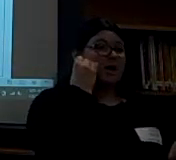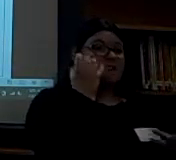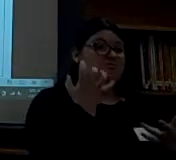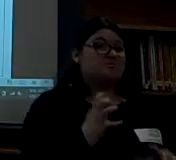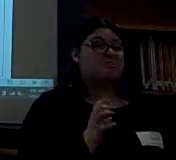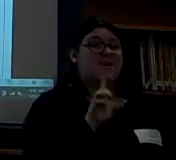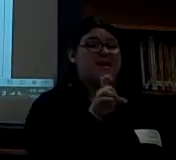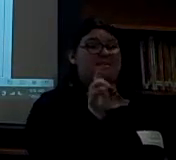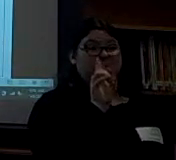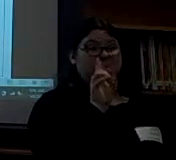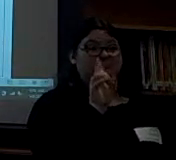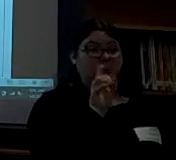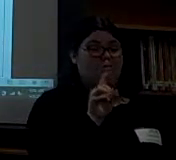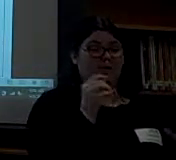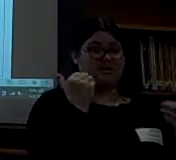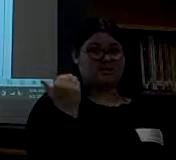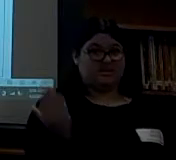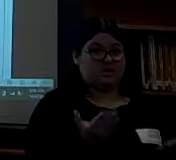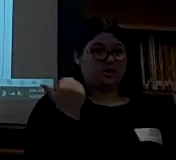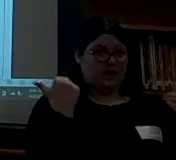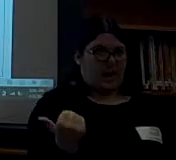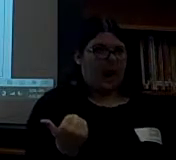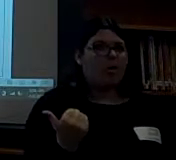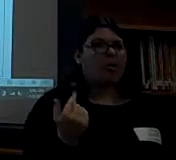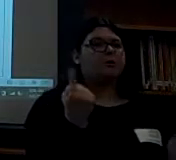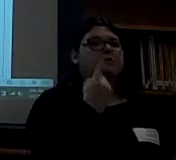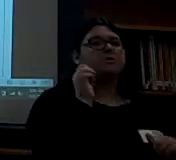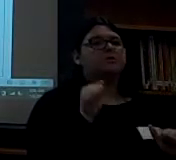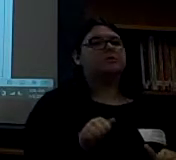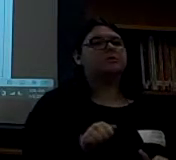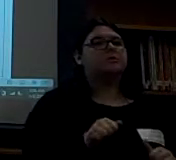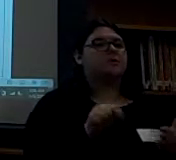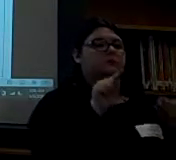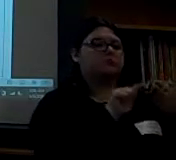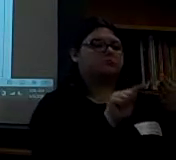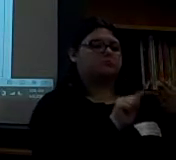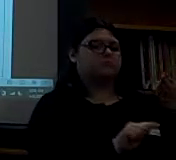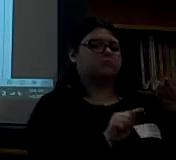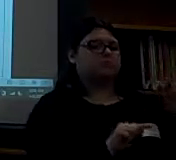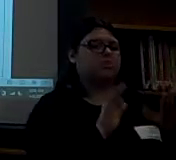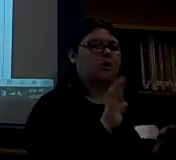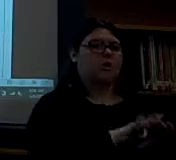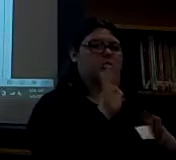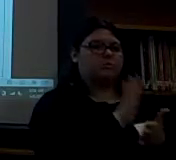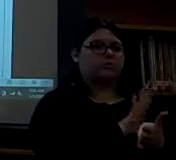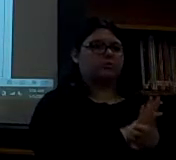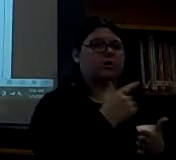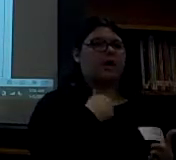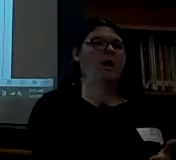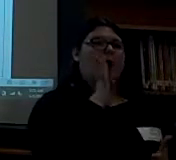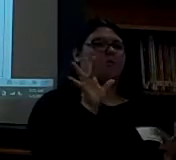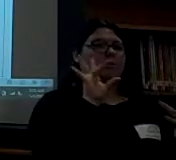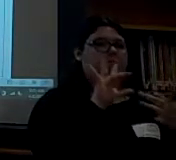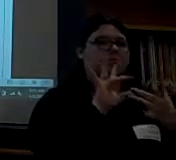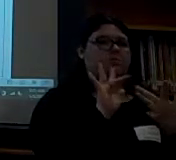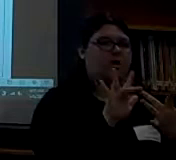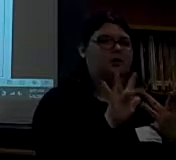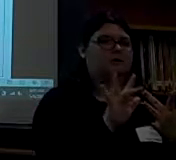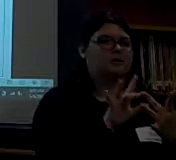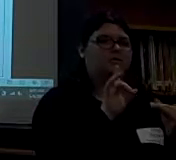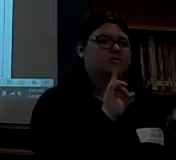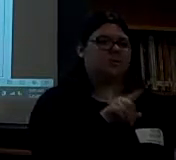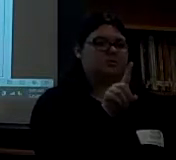you don't want to ask a question in this setting, there's something you can check off there and I will contact you to answer your question personally and